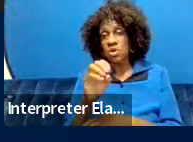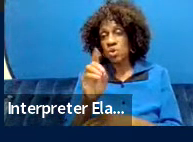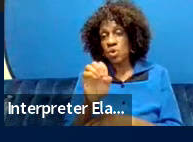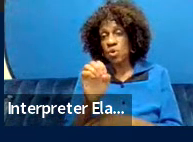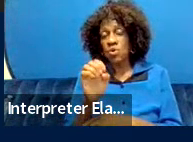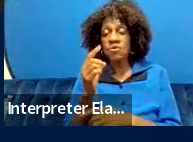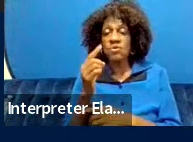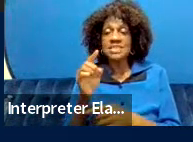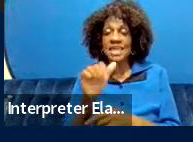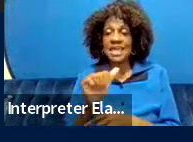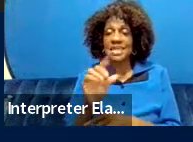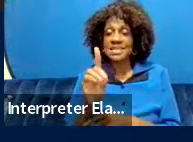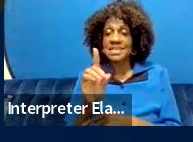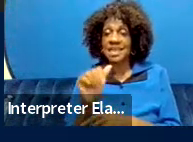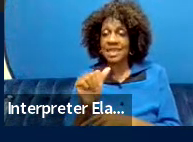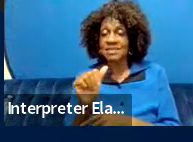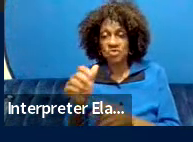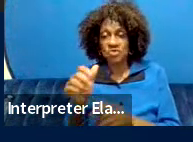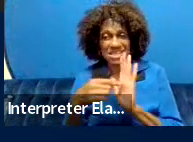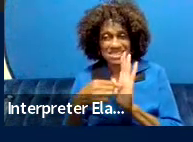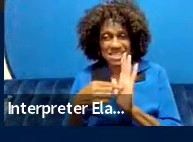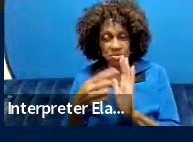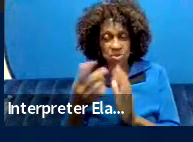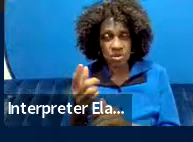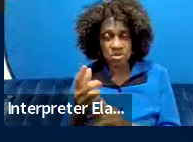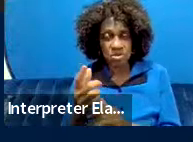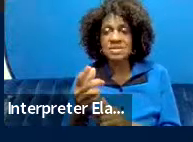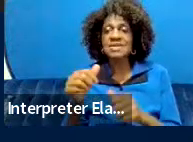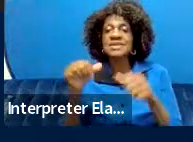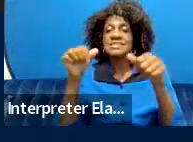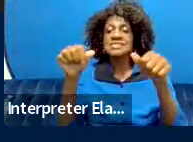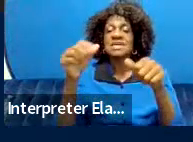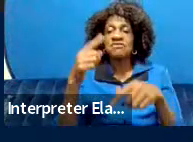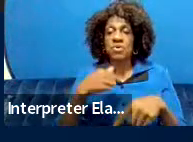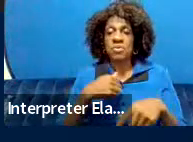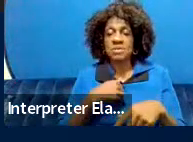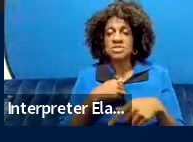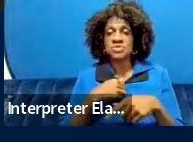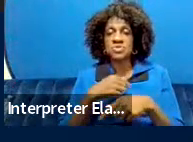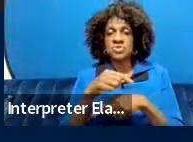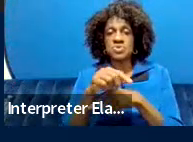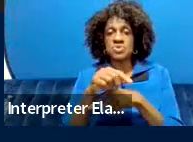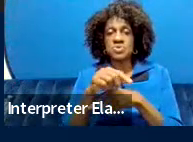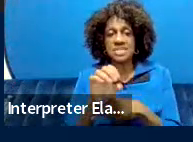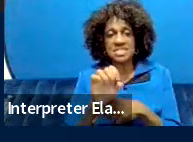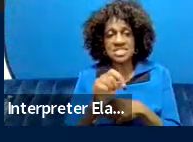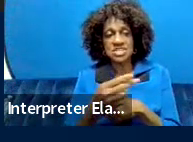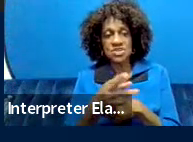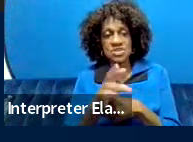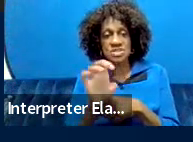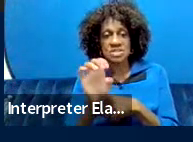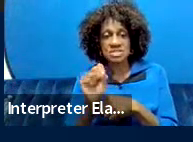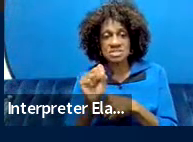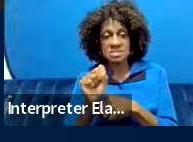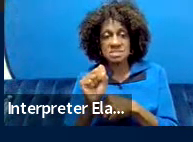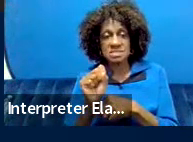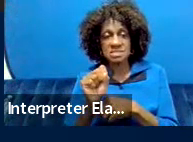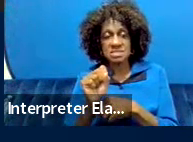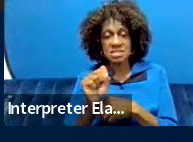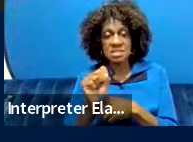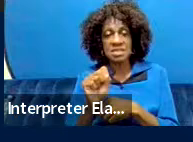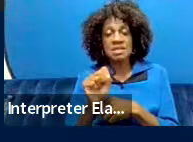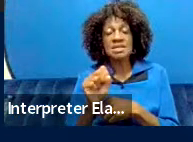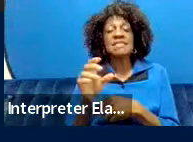ADA standards. And an example of this would be the signage for means of egress. Otherwise,